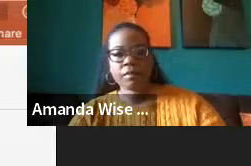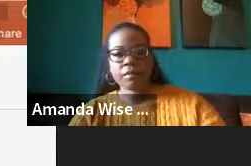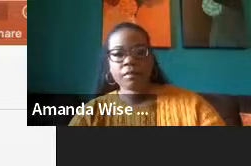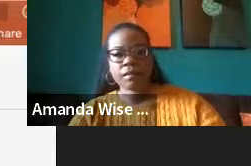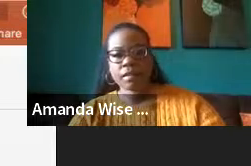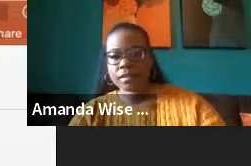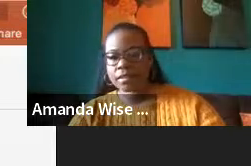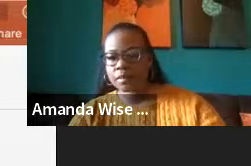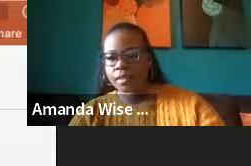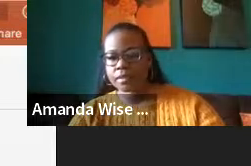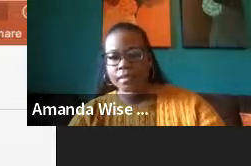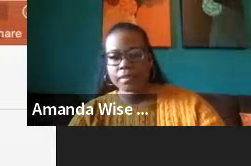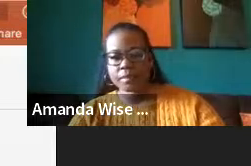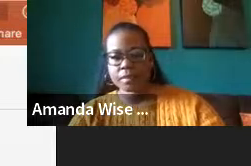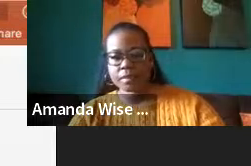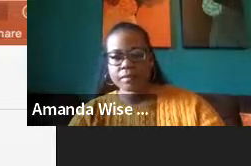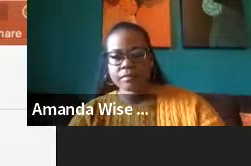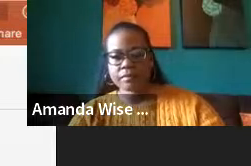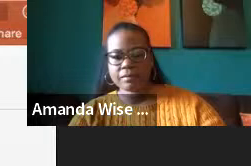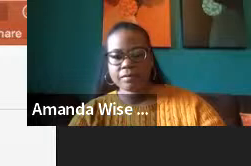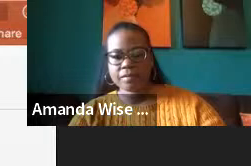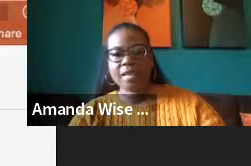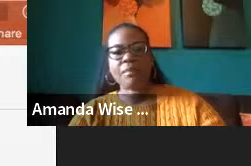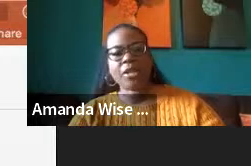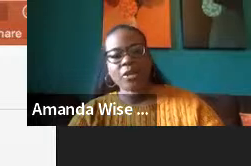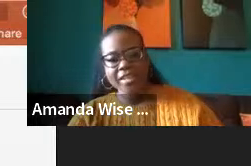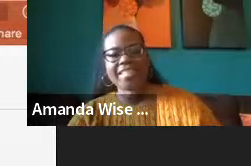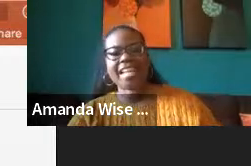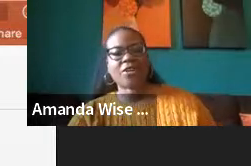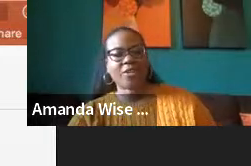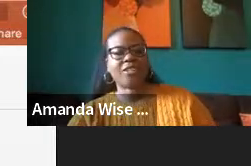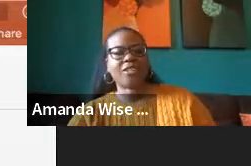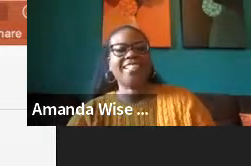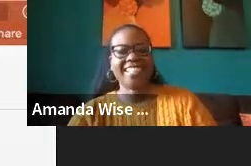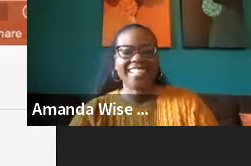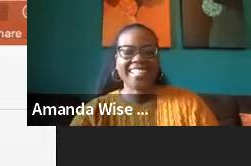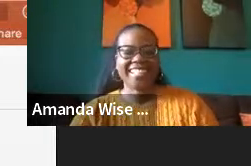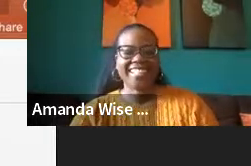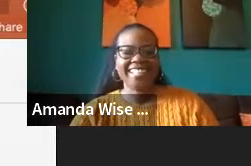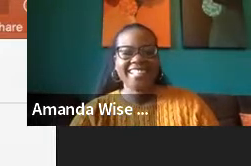Well, let's see, somebody said something. Minorities in aquaculture.